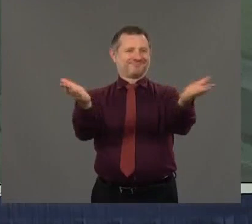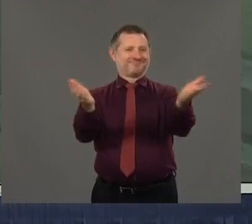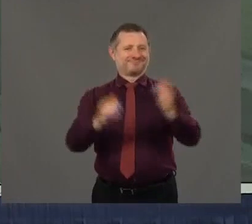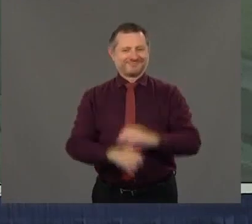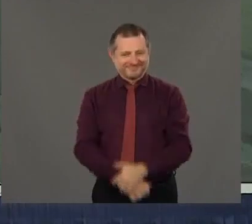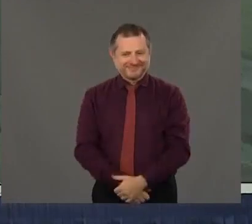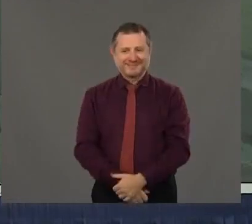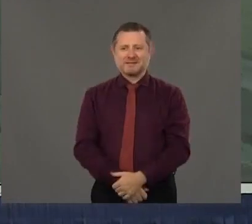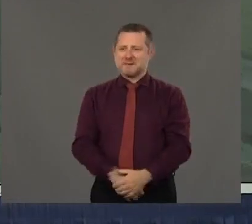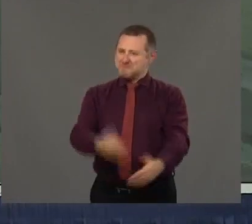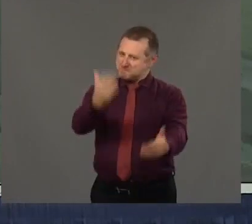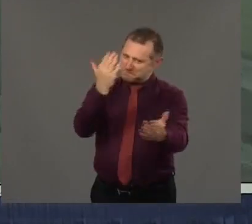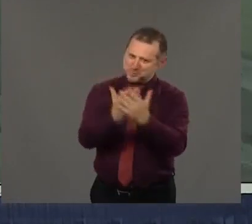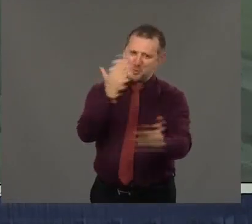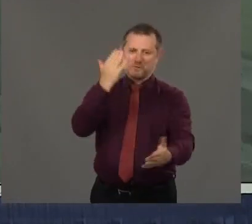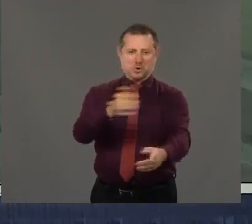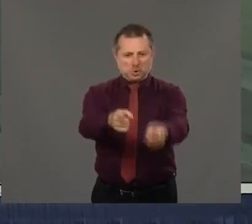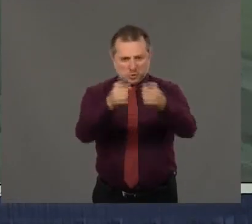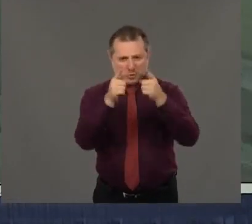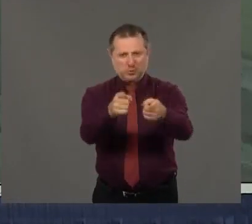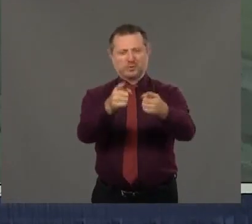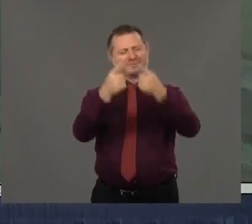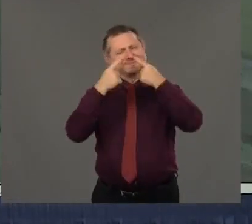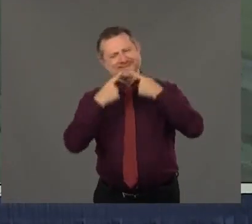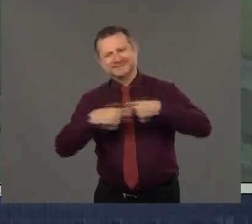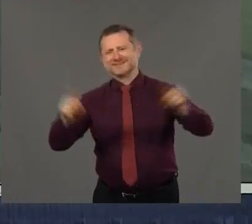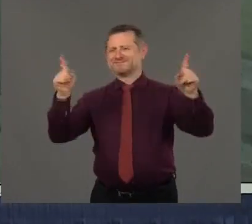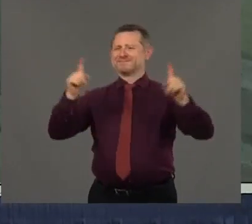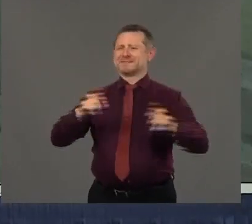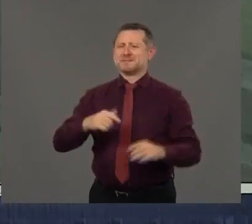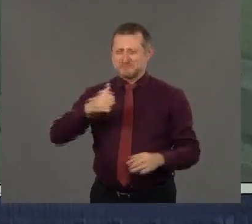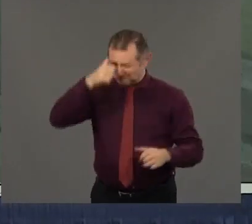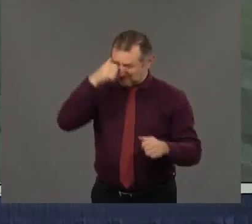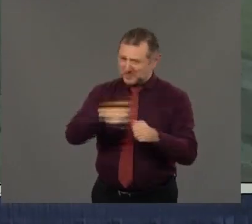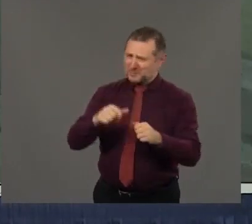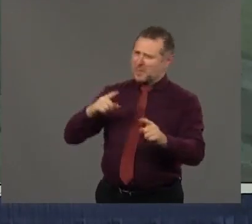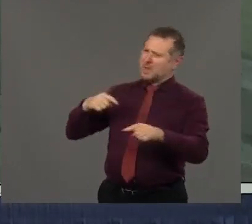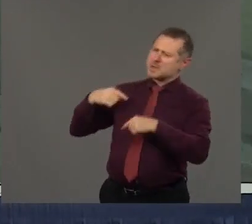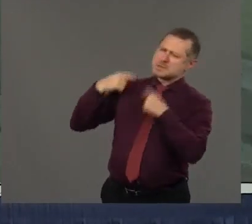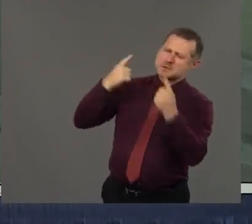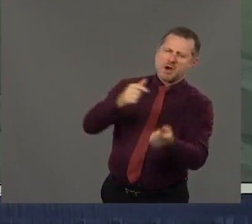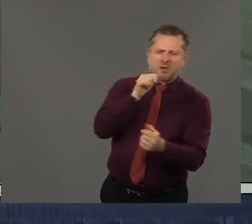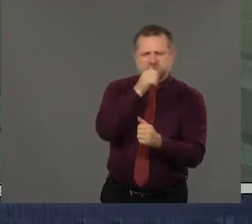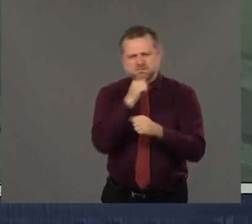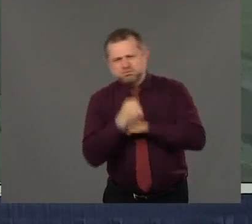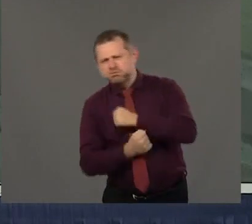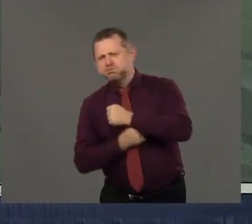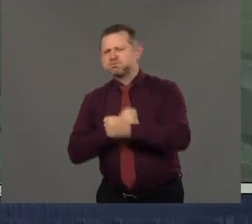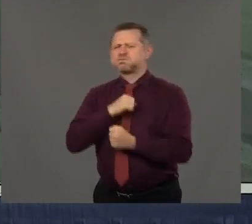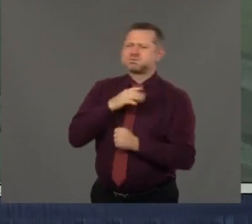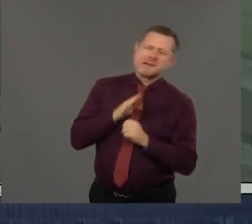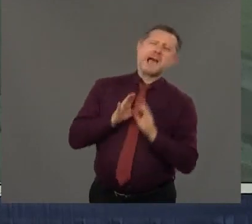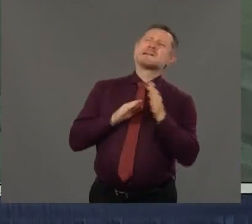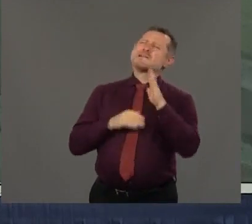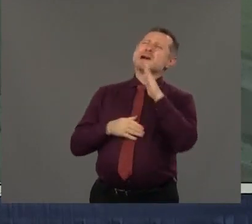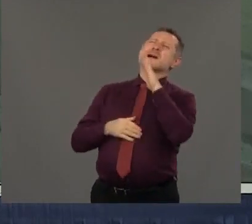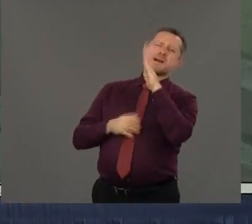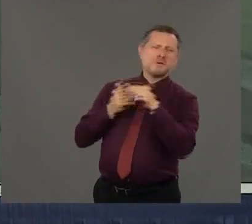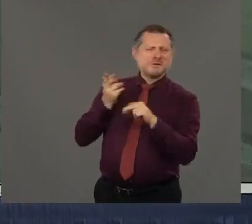and remember what we went through and remember why we don't want to go back there again.